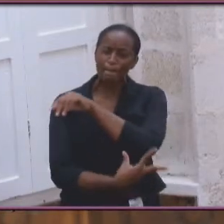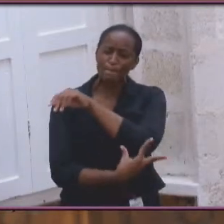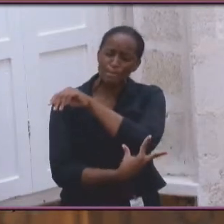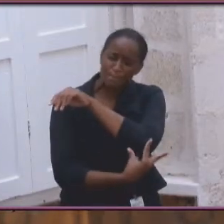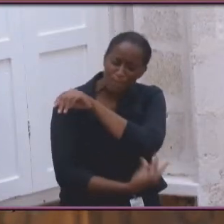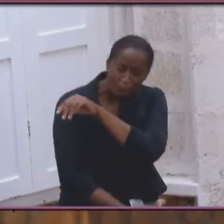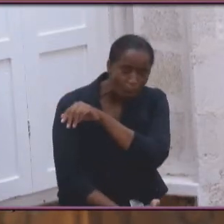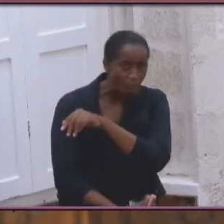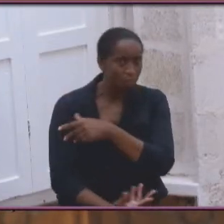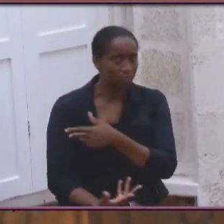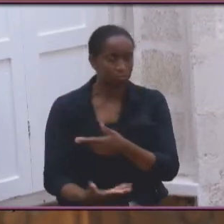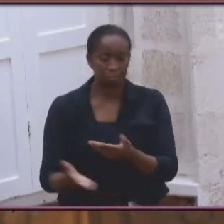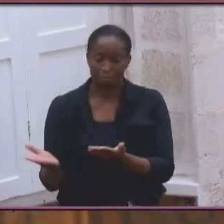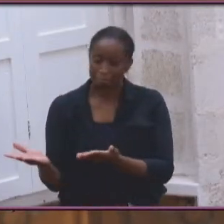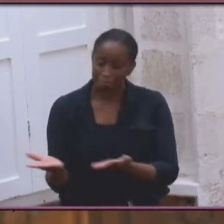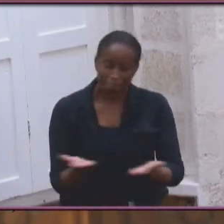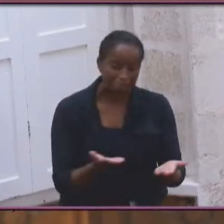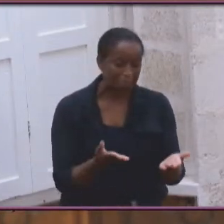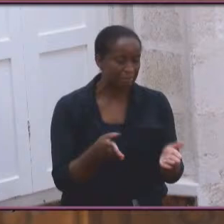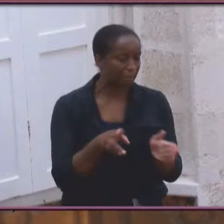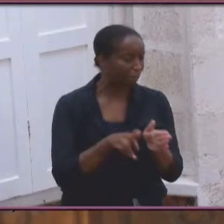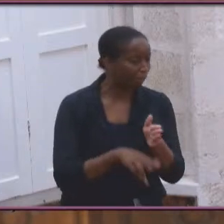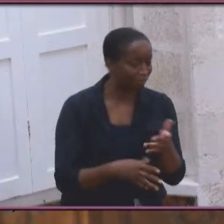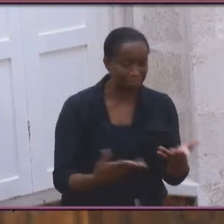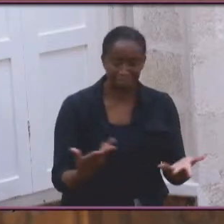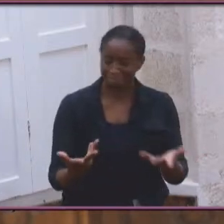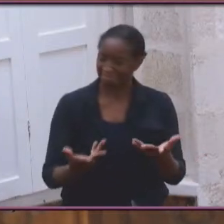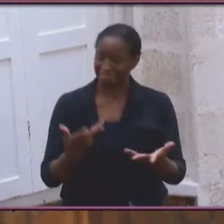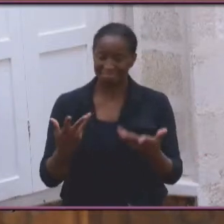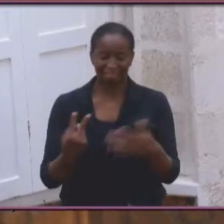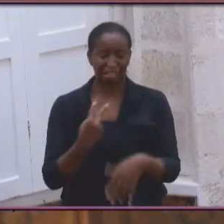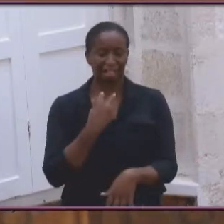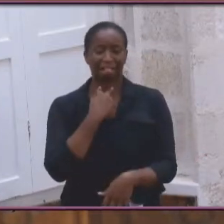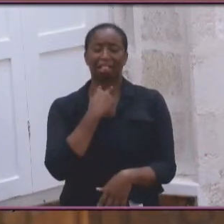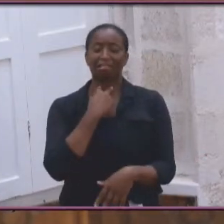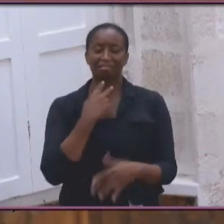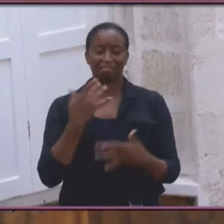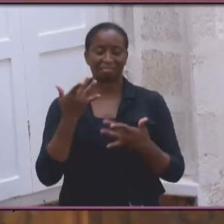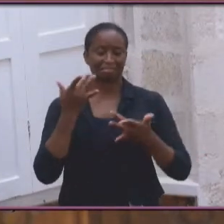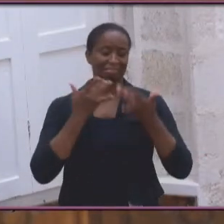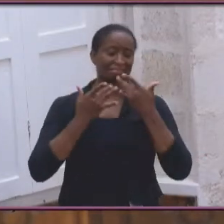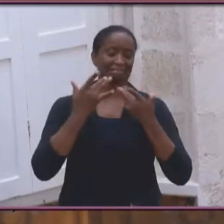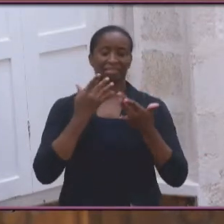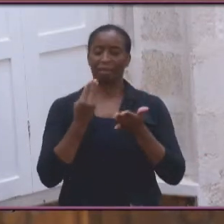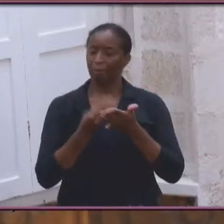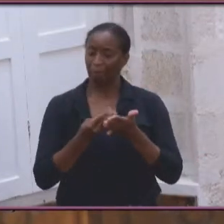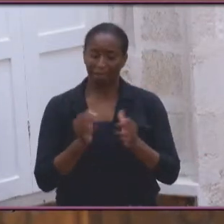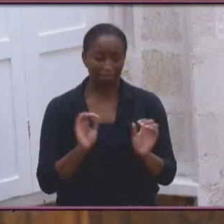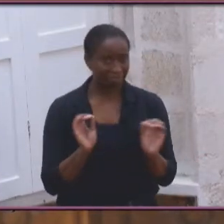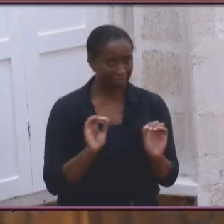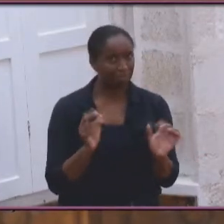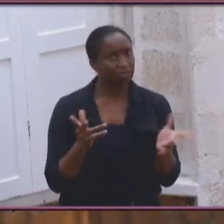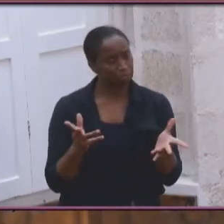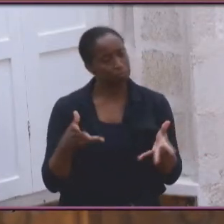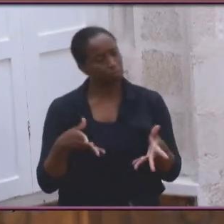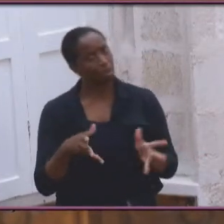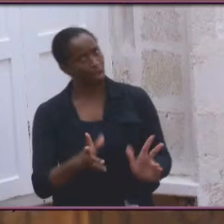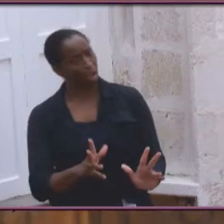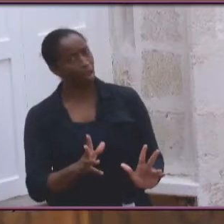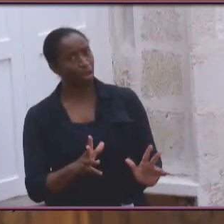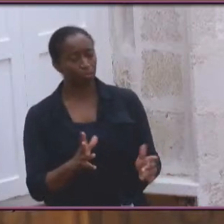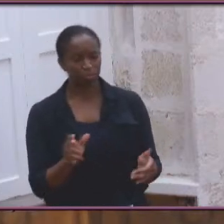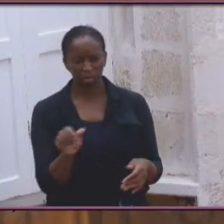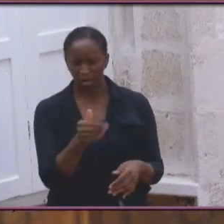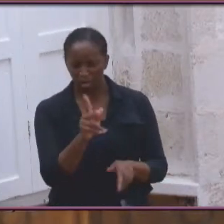them, and provision would be made through the National Assistance Regulators to do that. What we've found is that in a lot